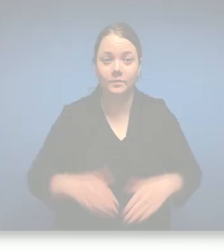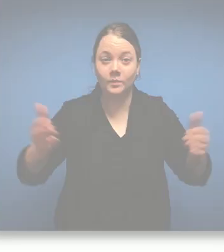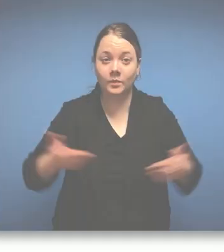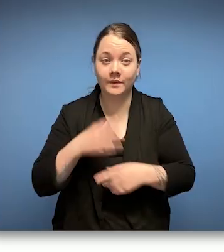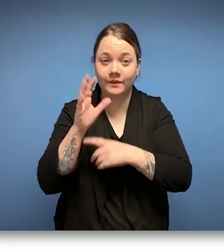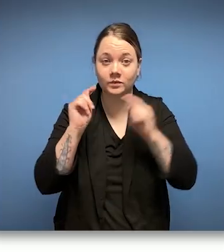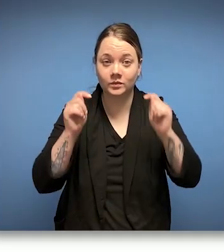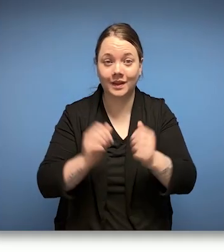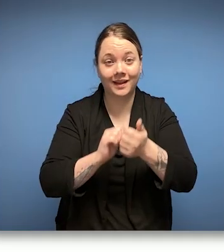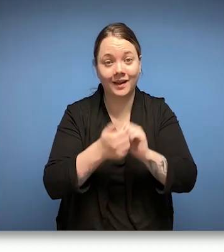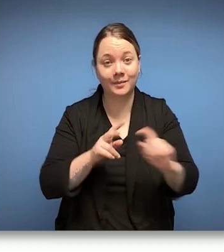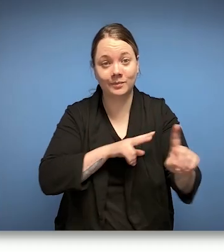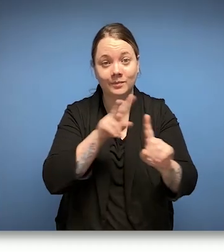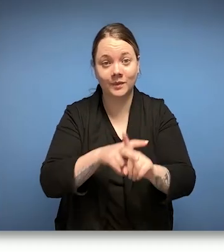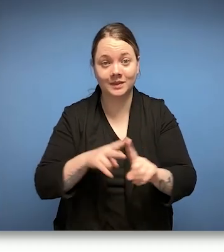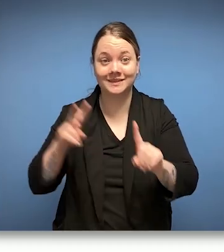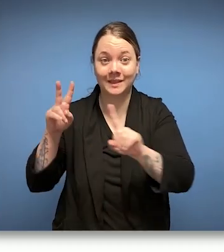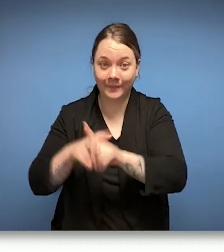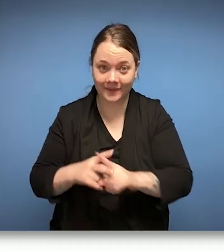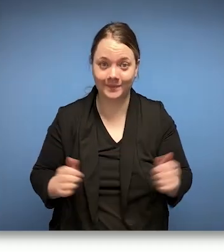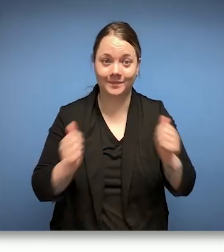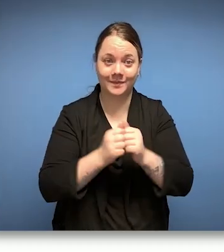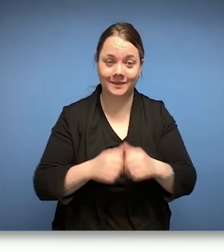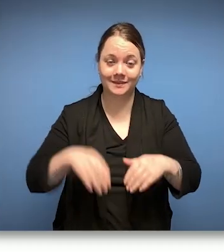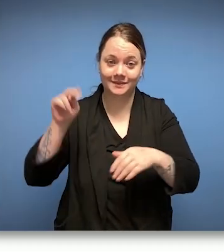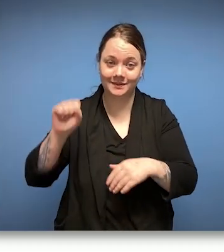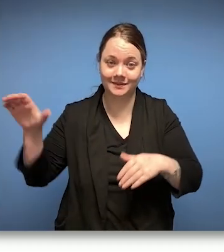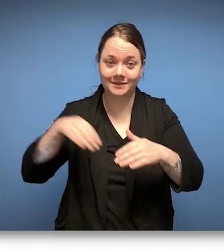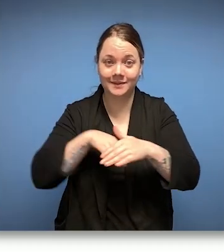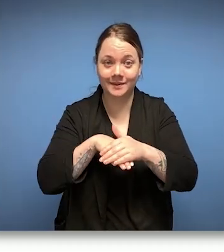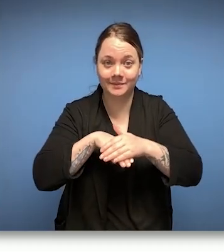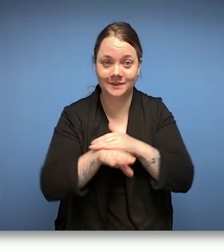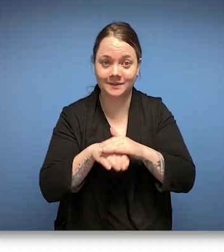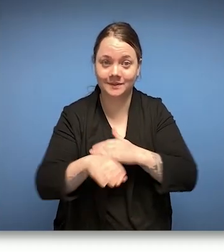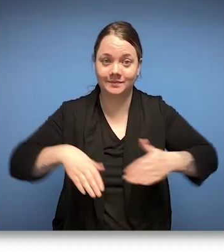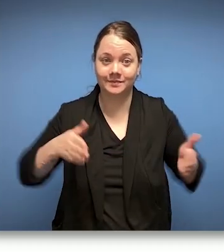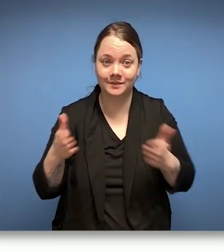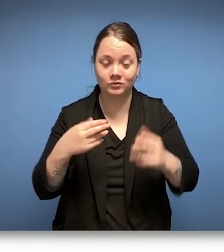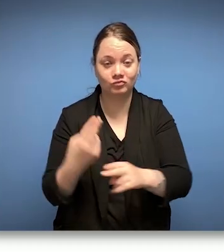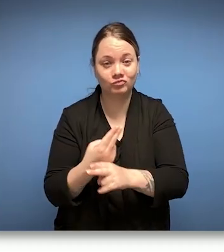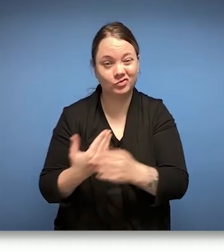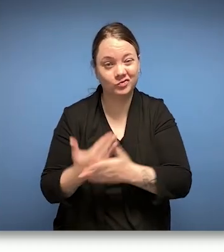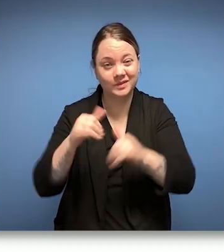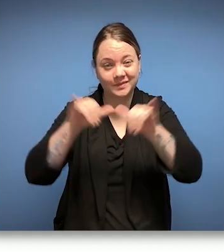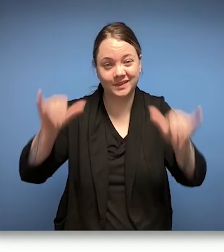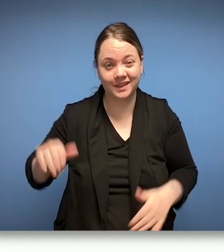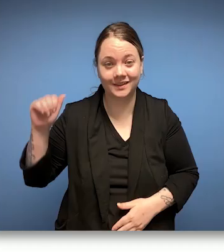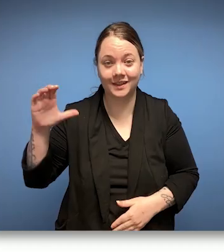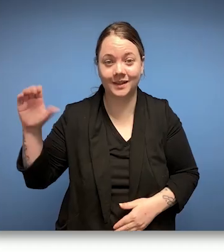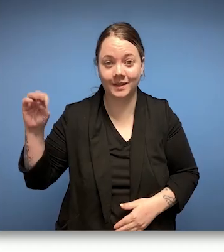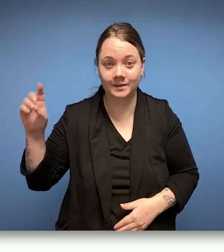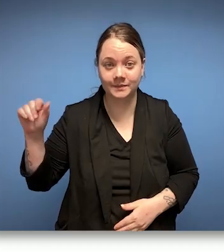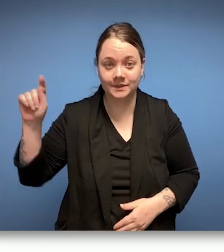Welcome to a video tutorial on how to book appointments with NSCC's accessibility services using our new